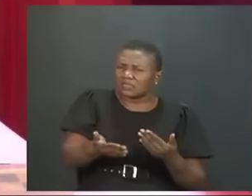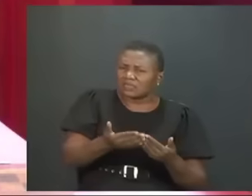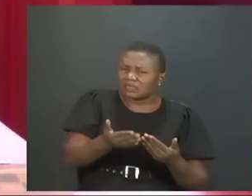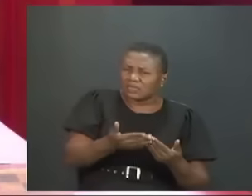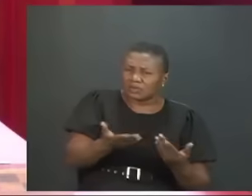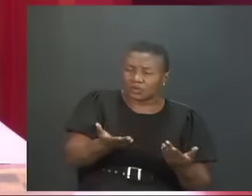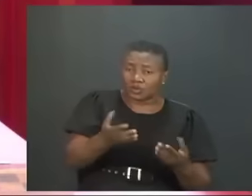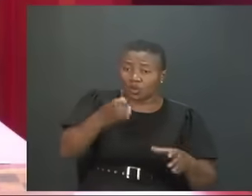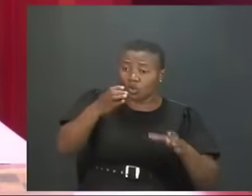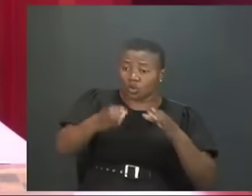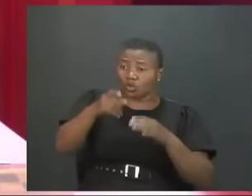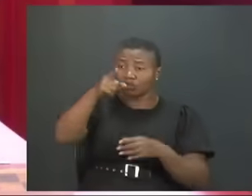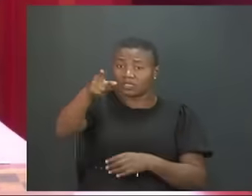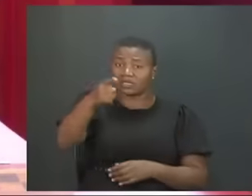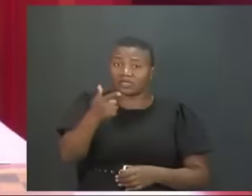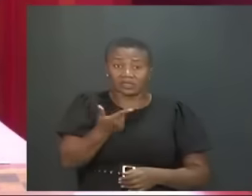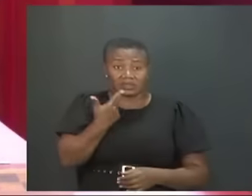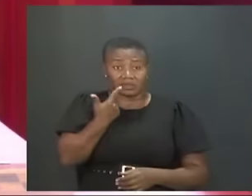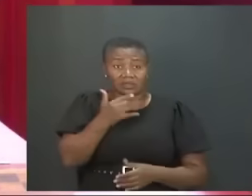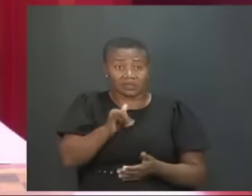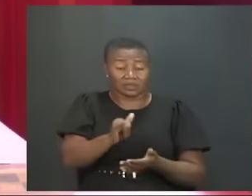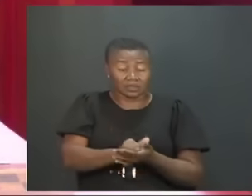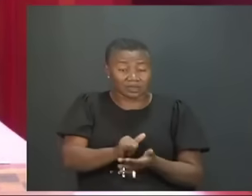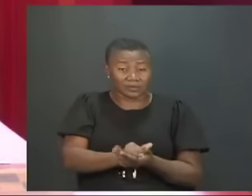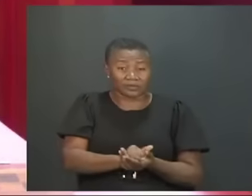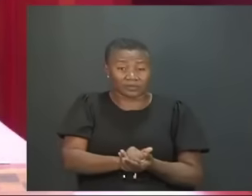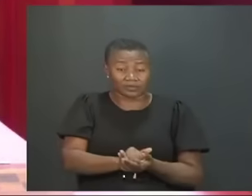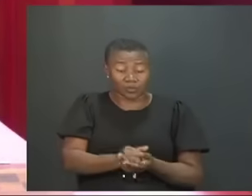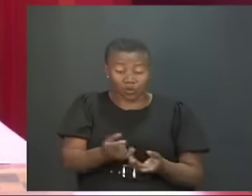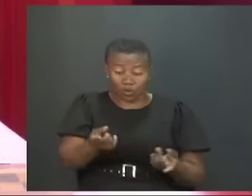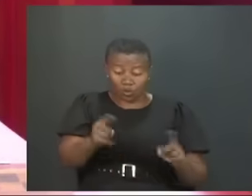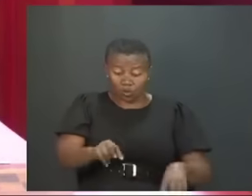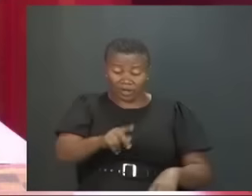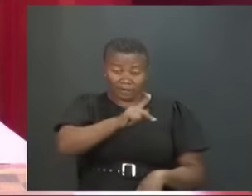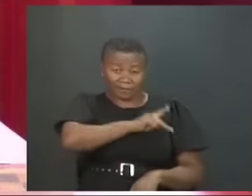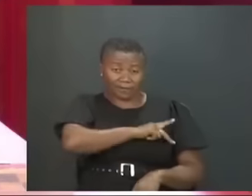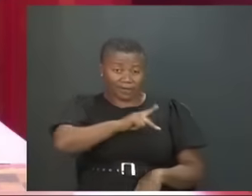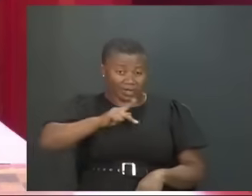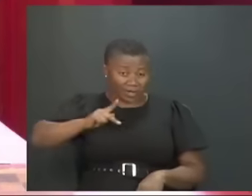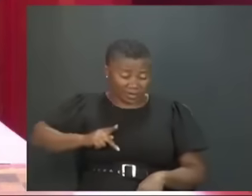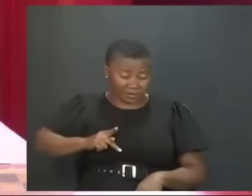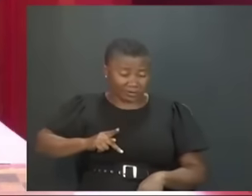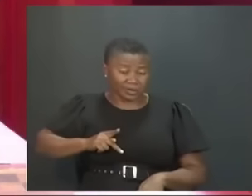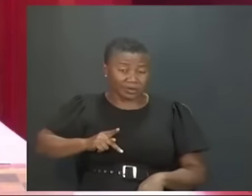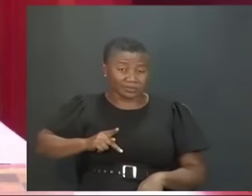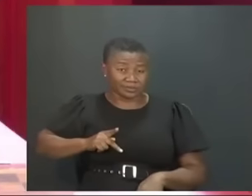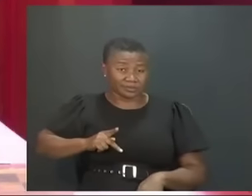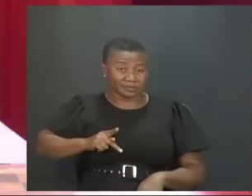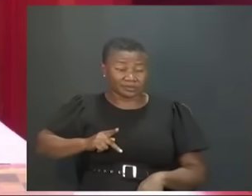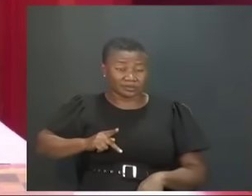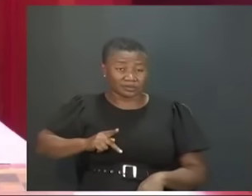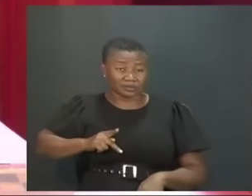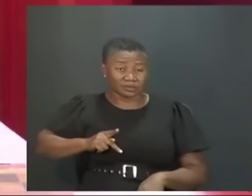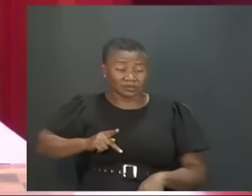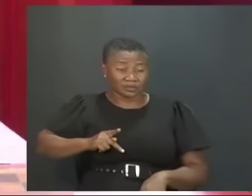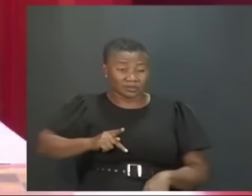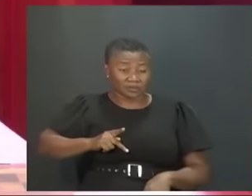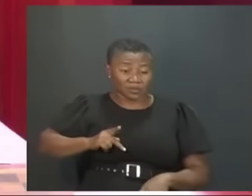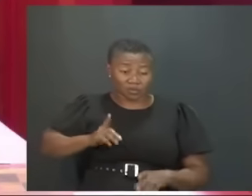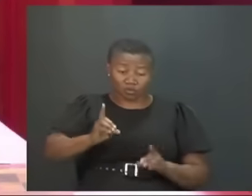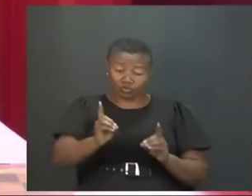said that when this Parliament is engaged in its